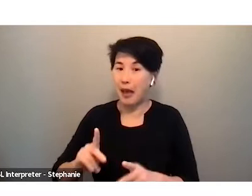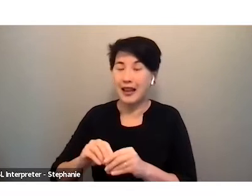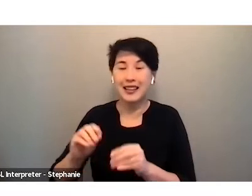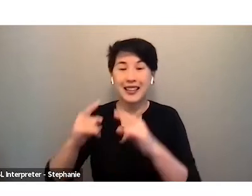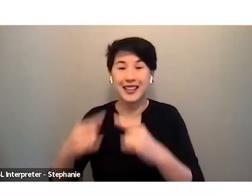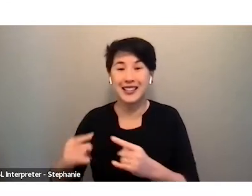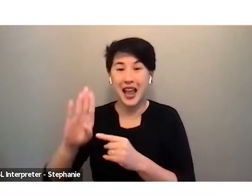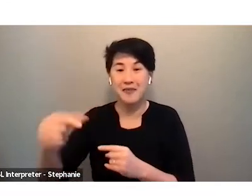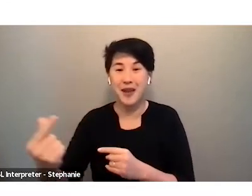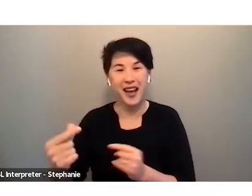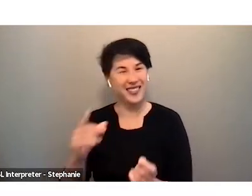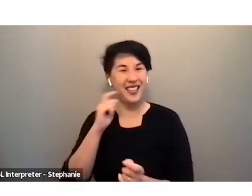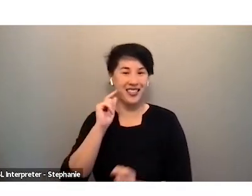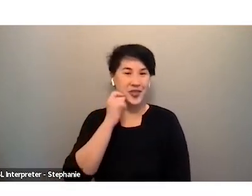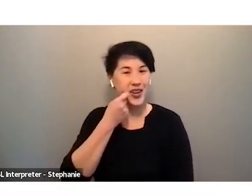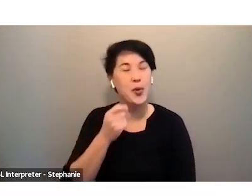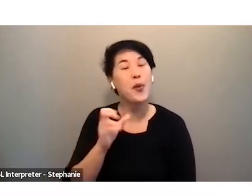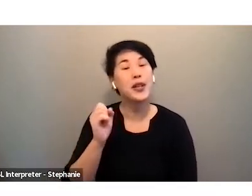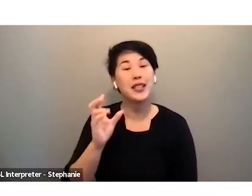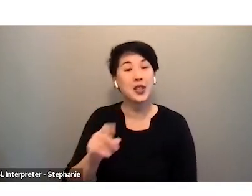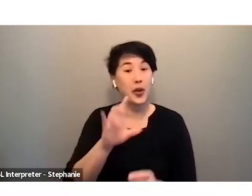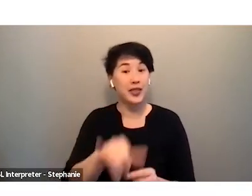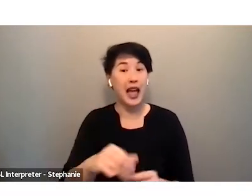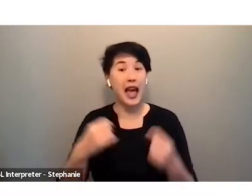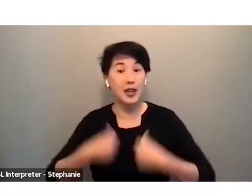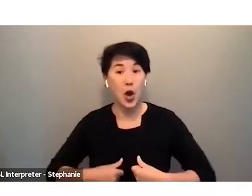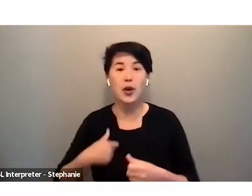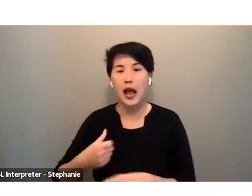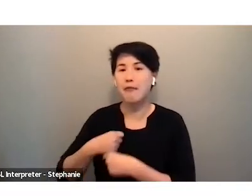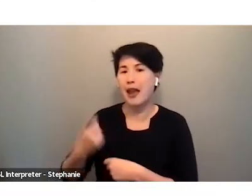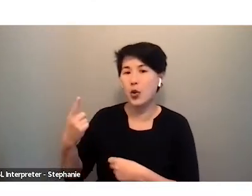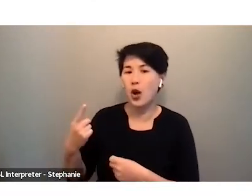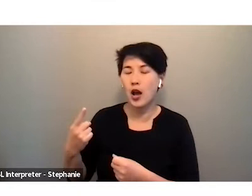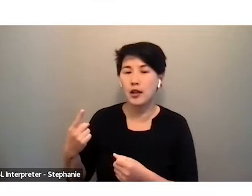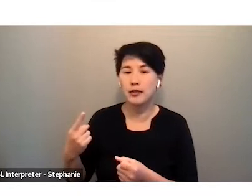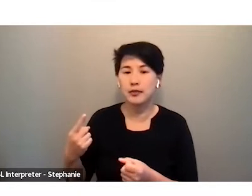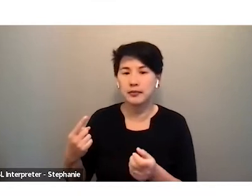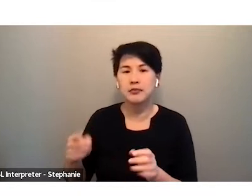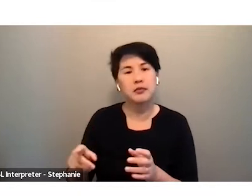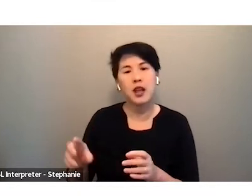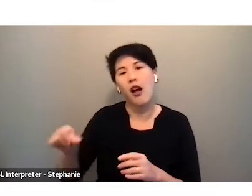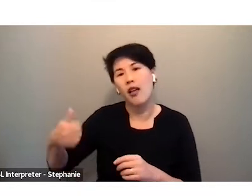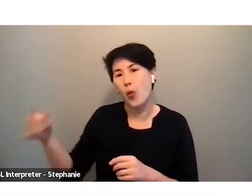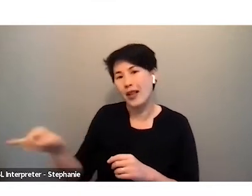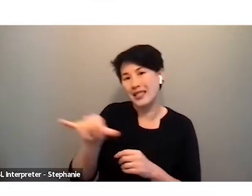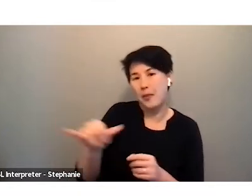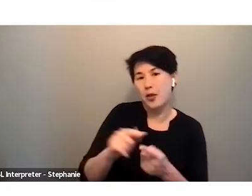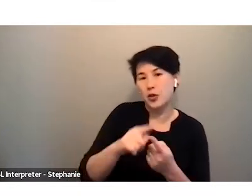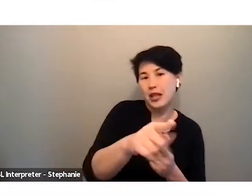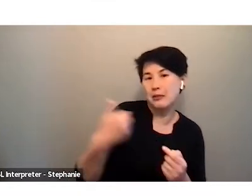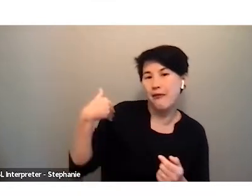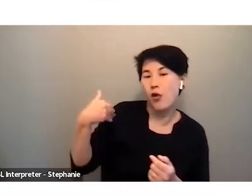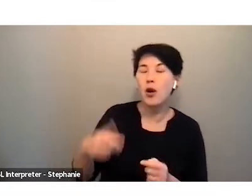final outcome. And actually this coat, and I've made one a bit in a kind of similar fashion to this before, but I wanted to